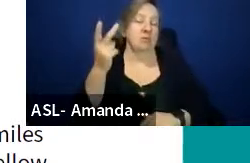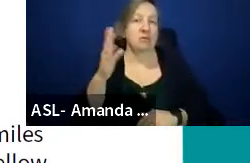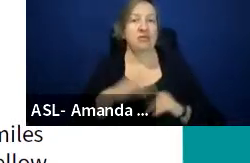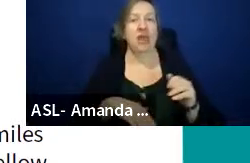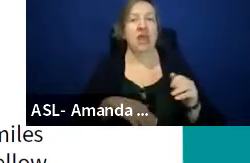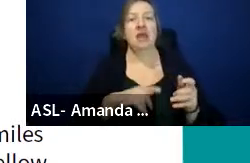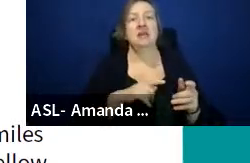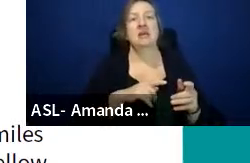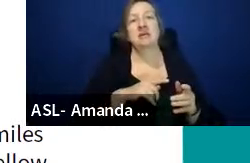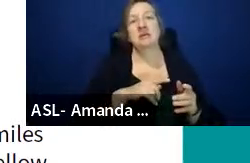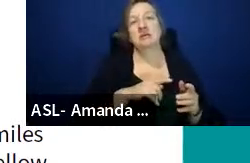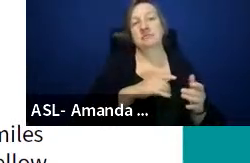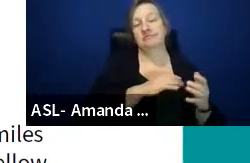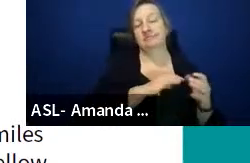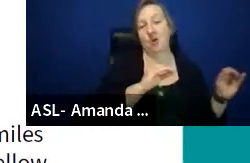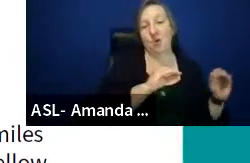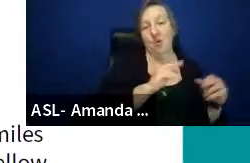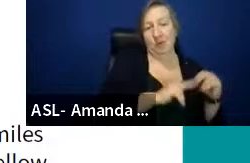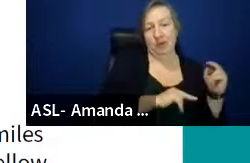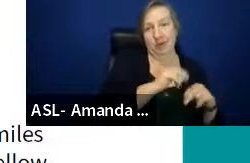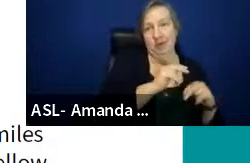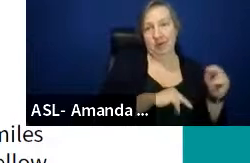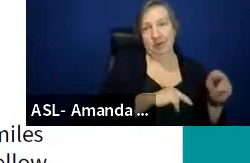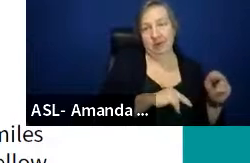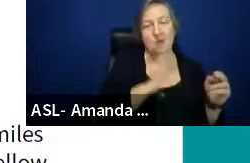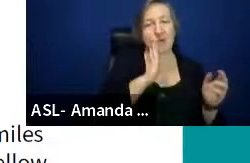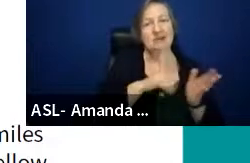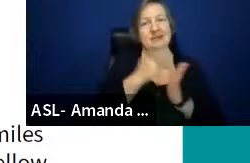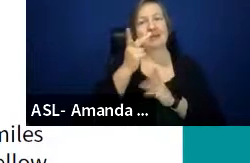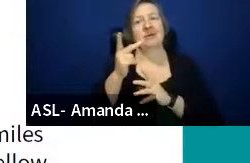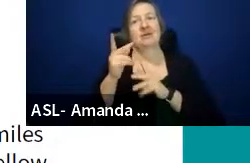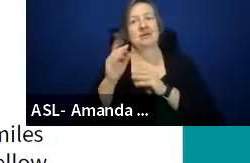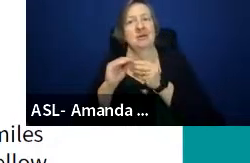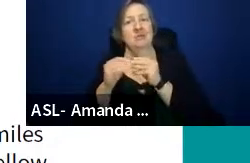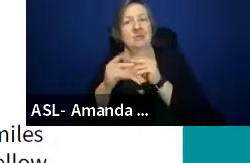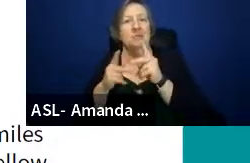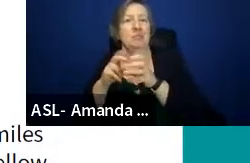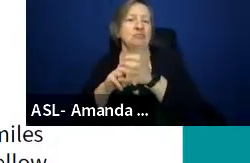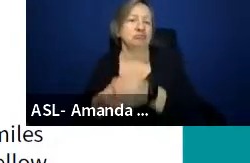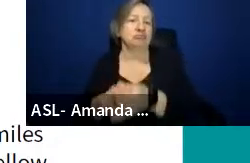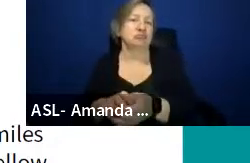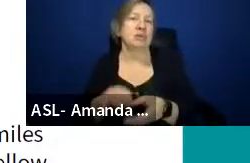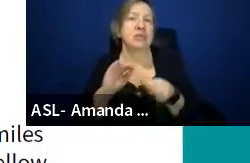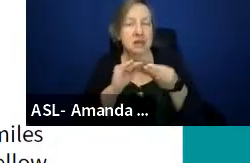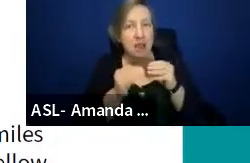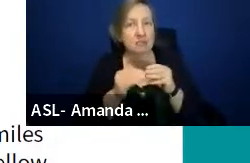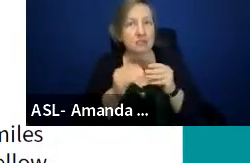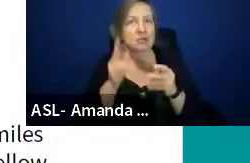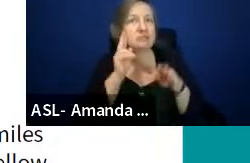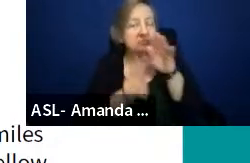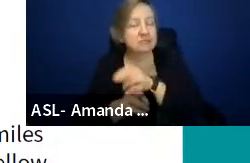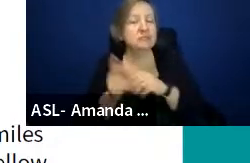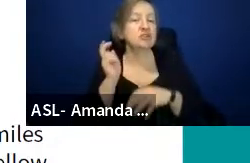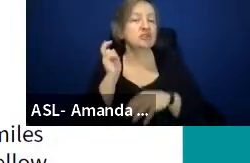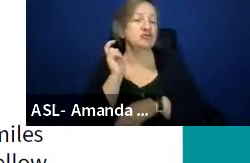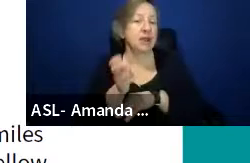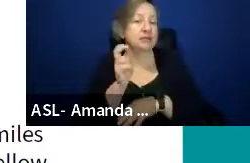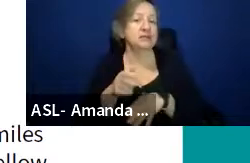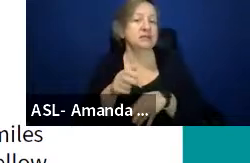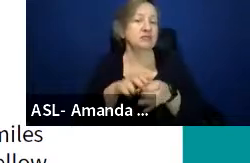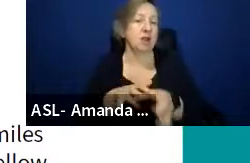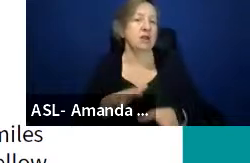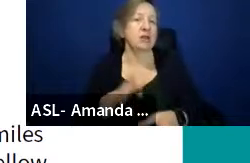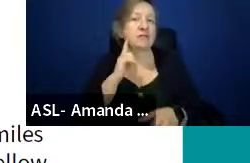design options compared to the no build. You can see the numbers in there. The forecasts for transit ridership in 2045 for the no